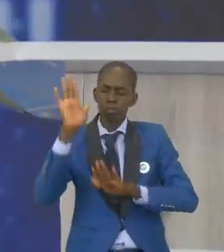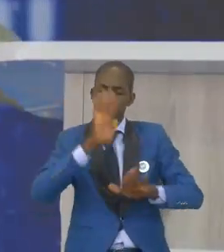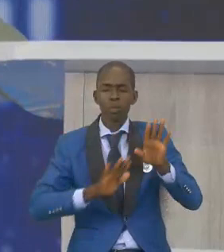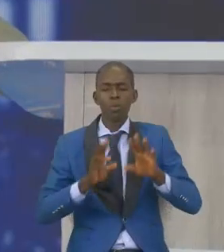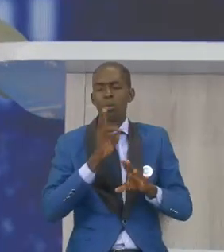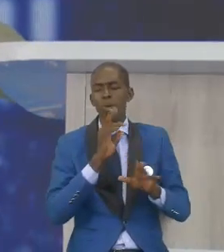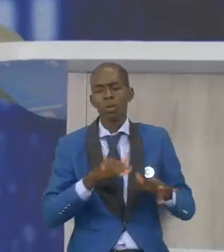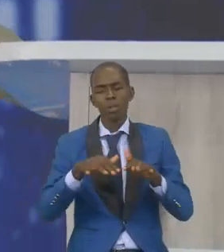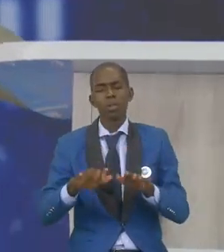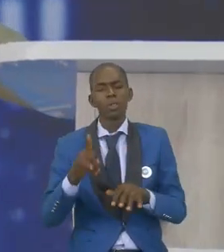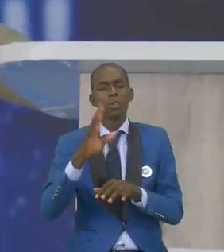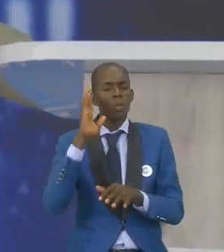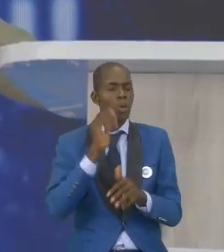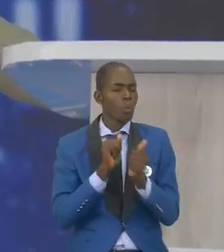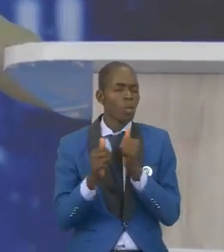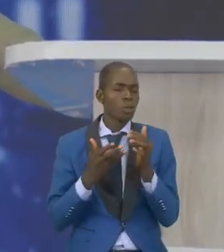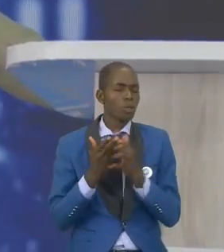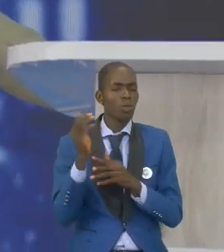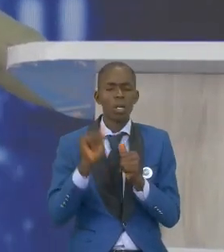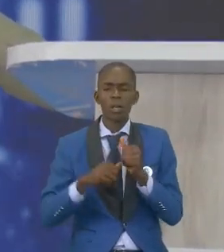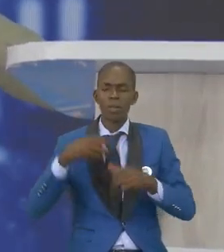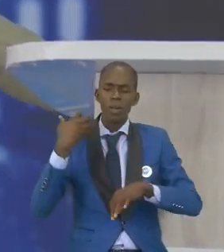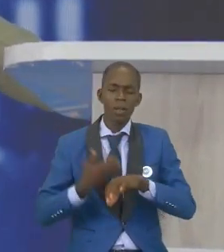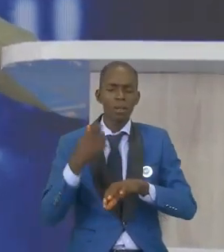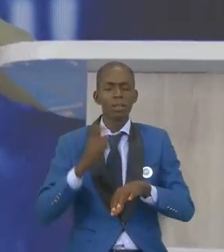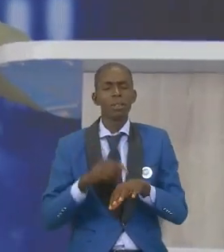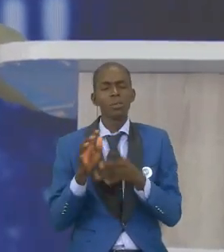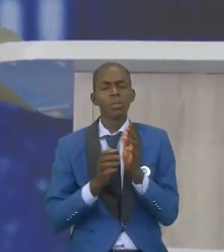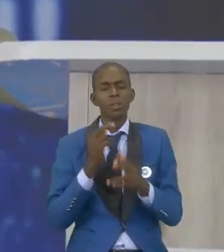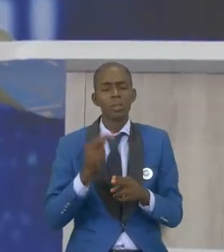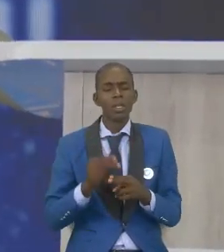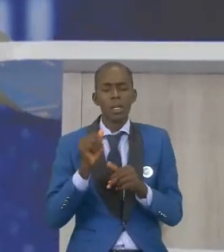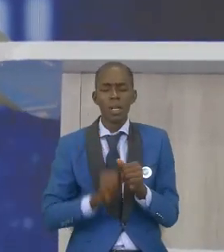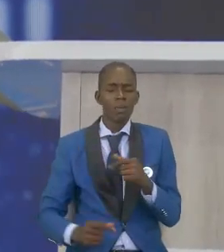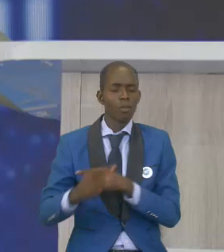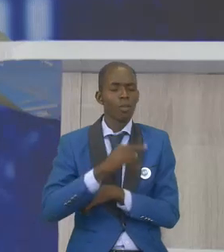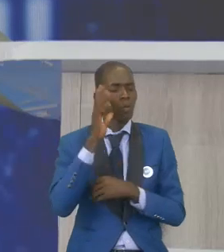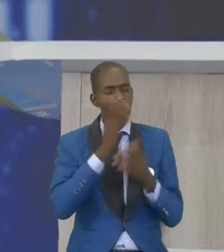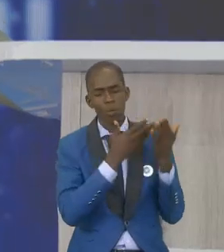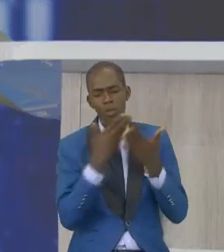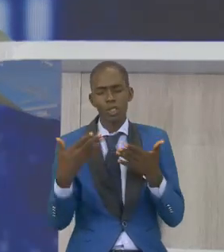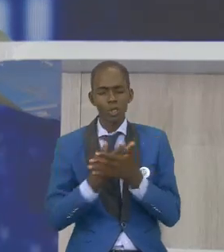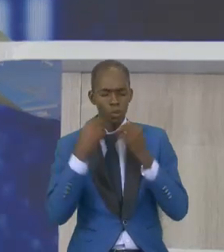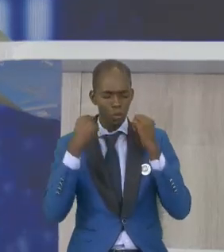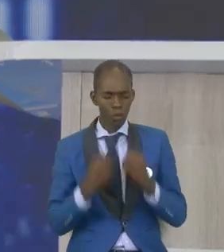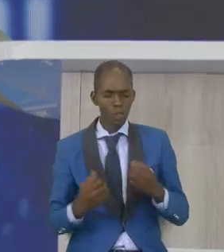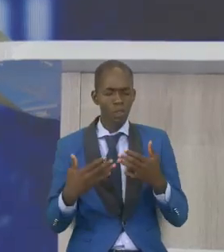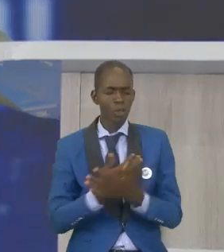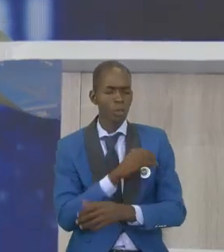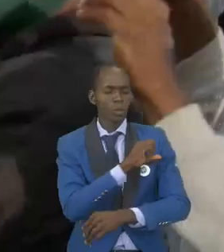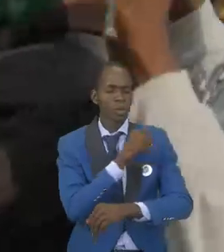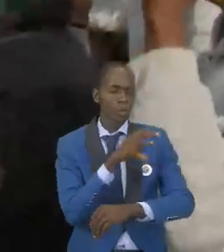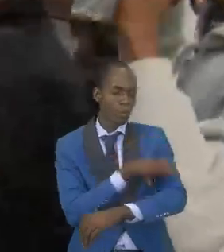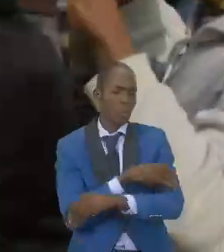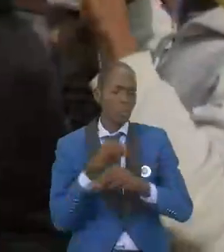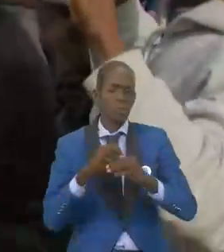You'll pass through every difficulty. Every day will bring a new strength, a new power in your